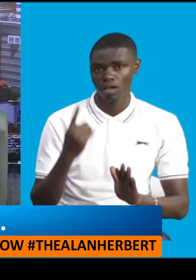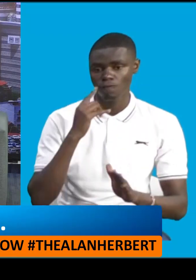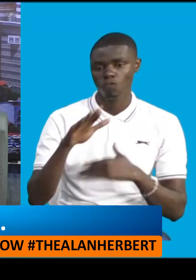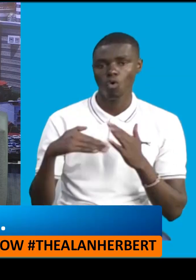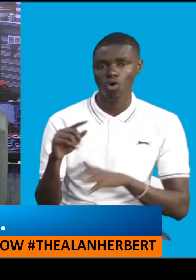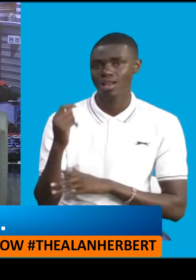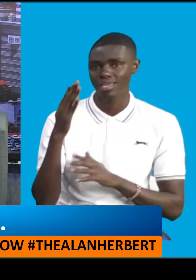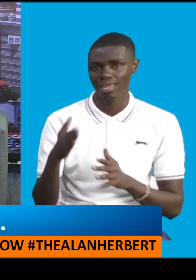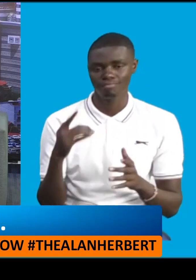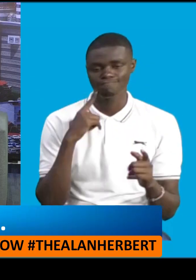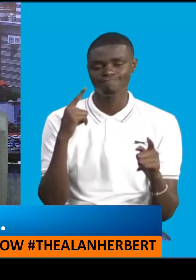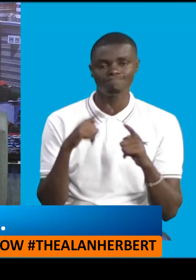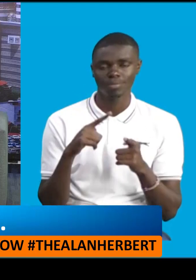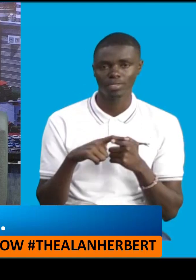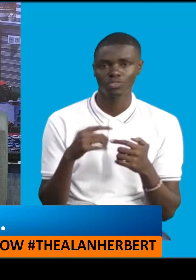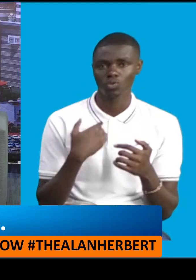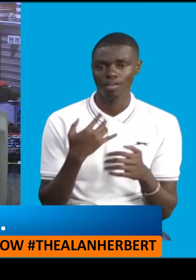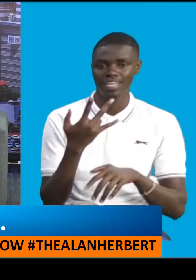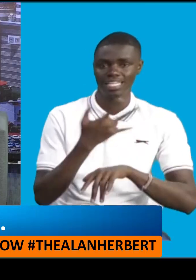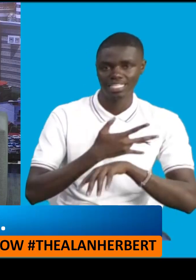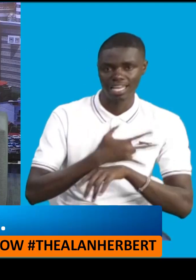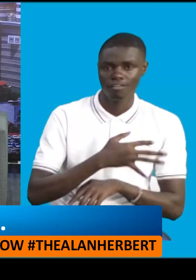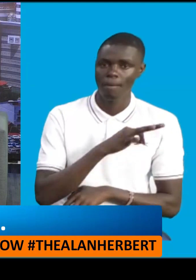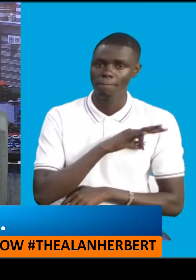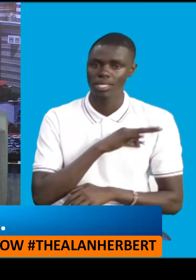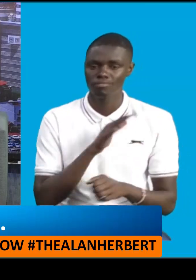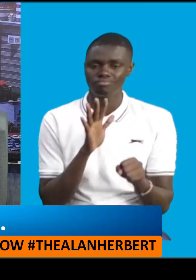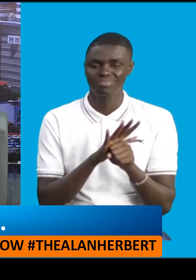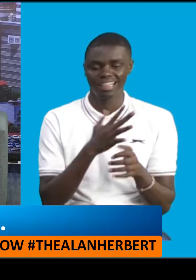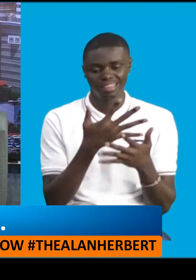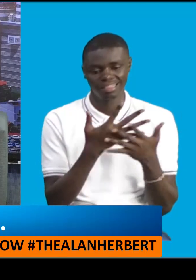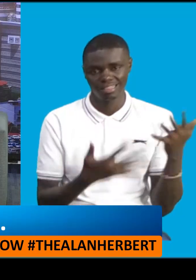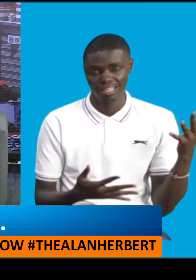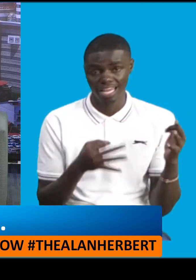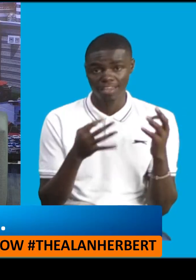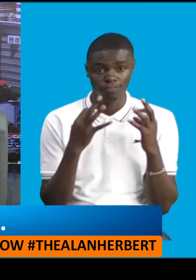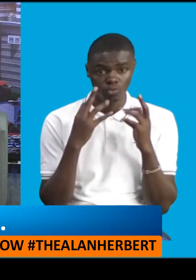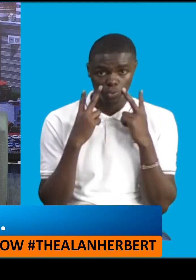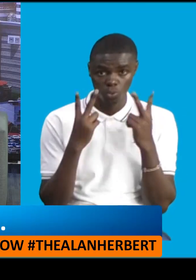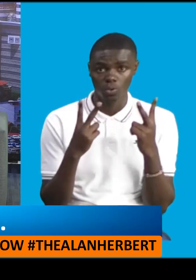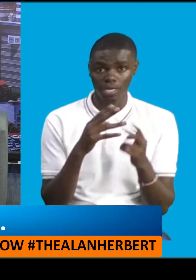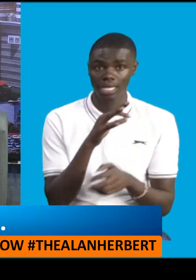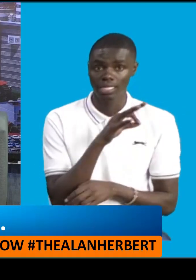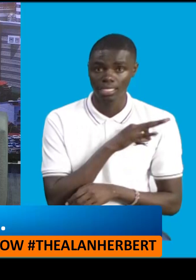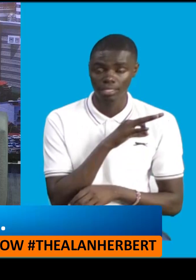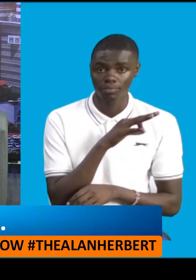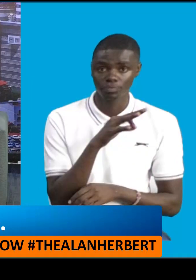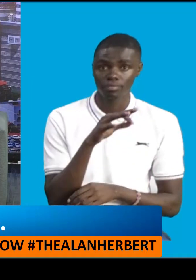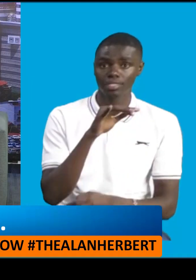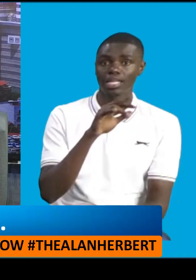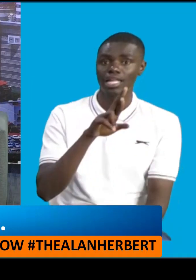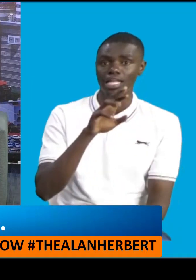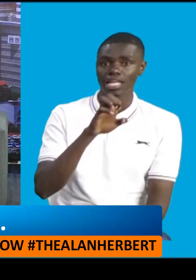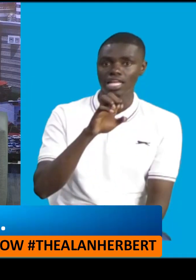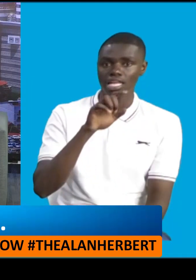for every Kenyan to purpose to have NHIF. The benefits are so many that if you look at the return on investment of